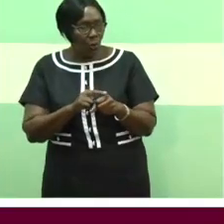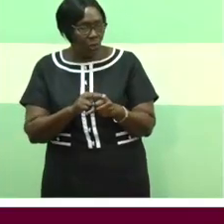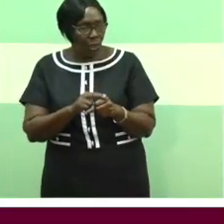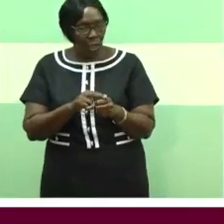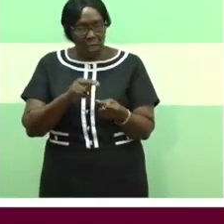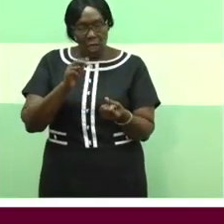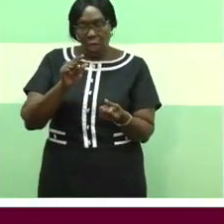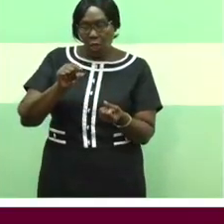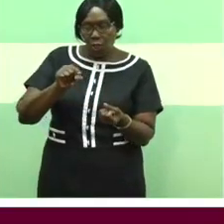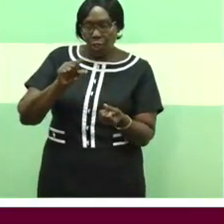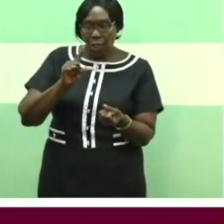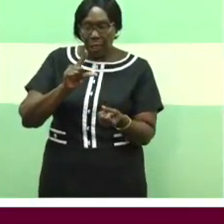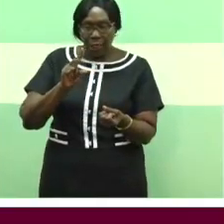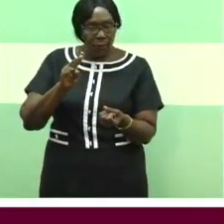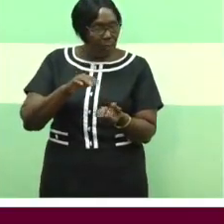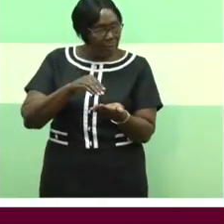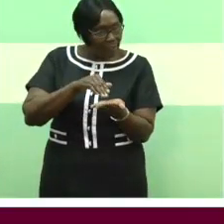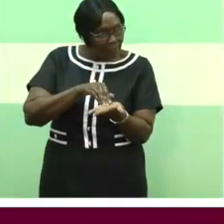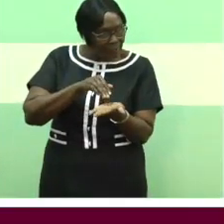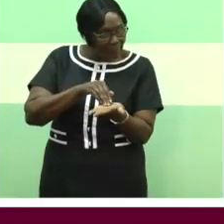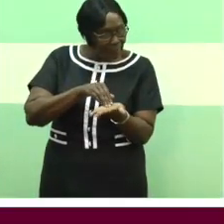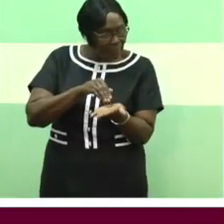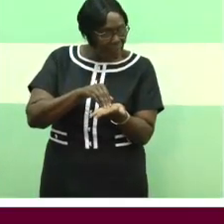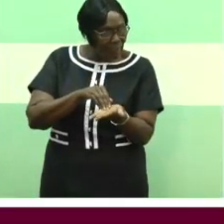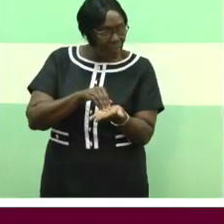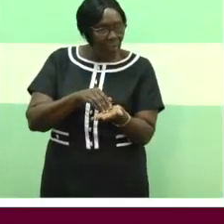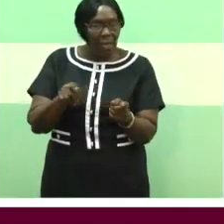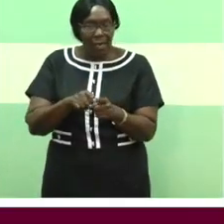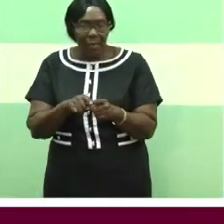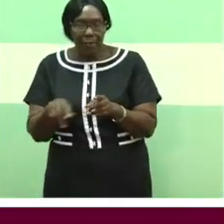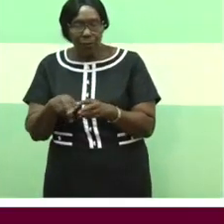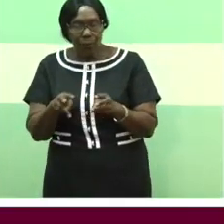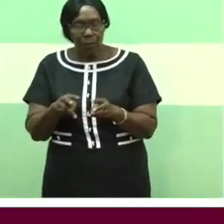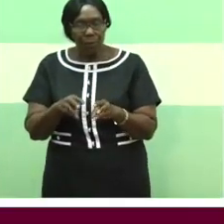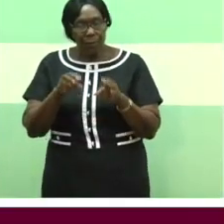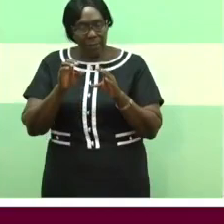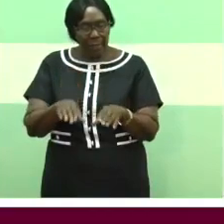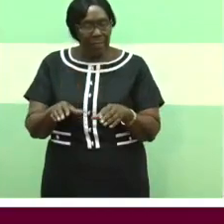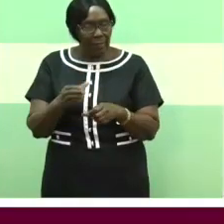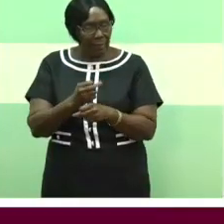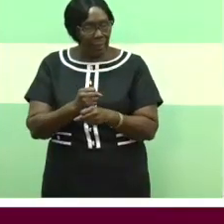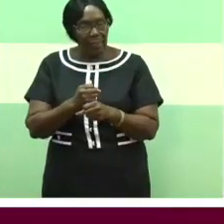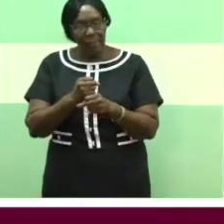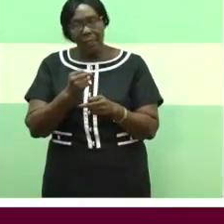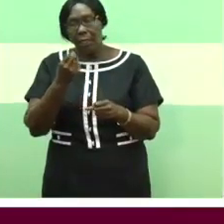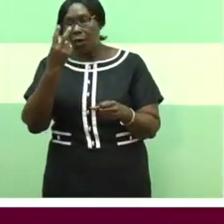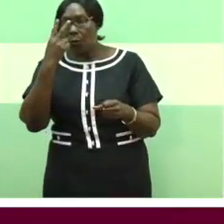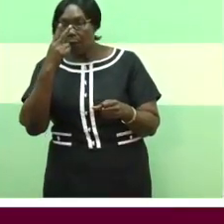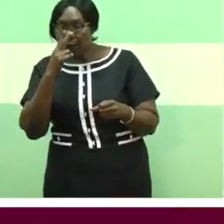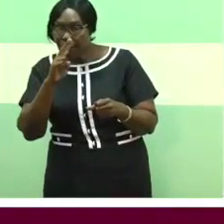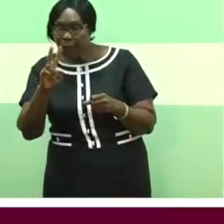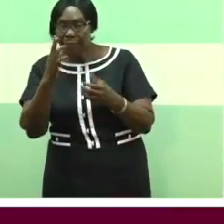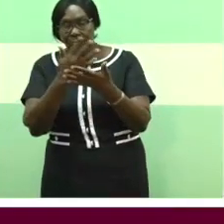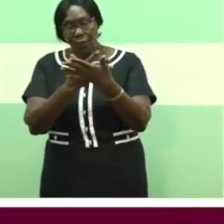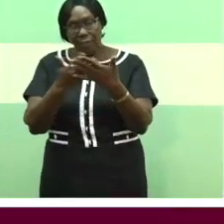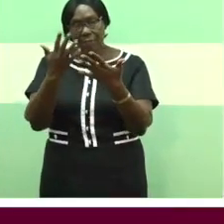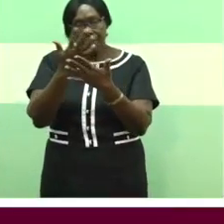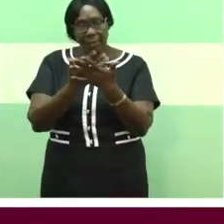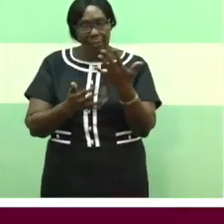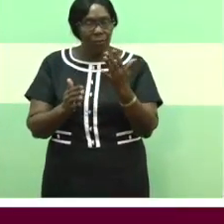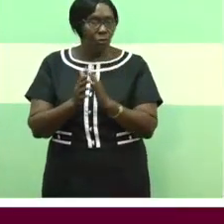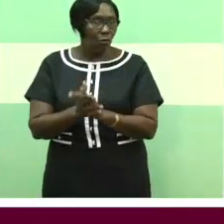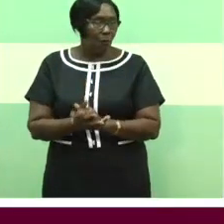you can stick it. Right, so these are just little ways that we can get our visual schedule